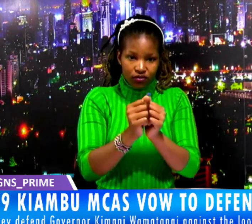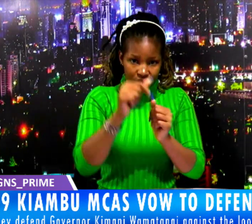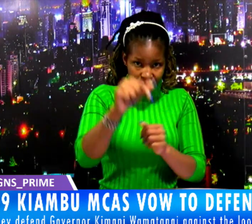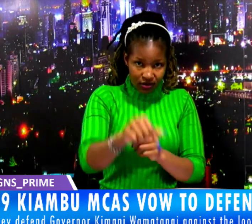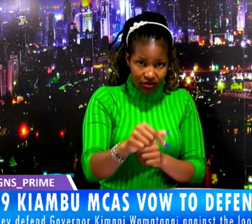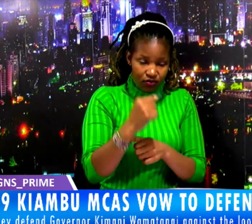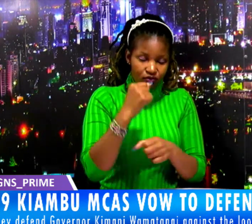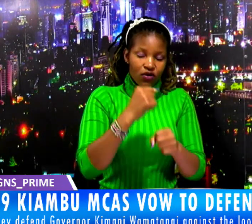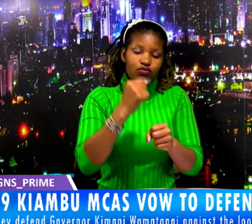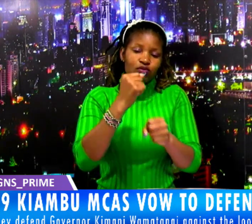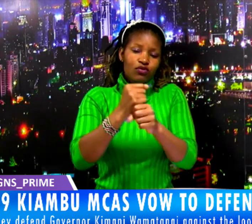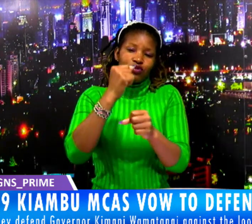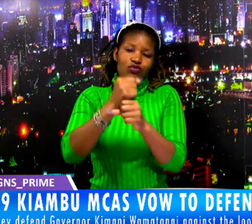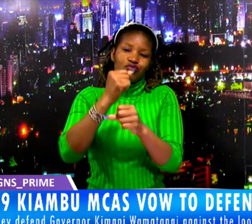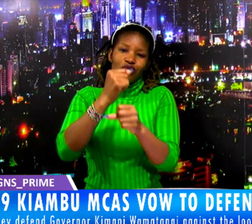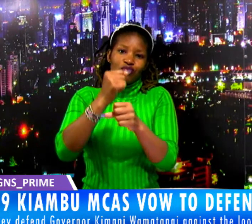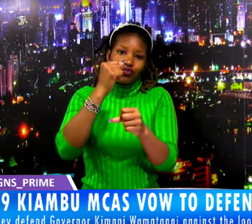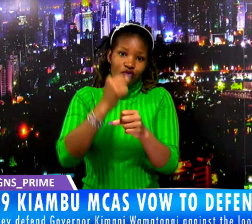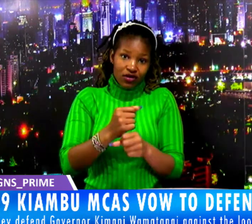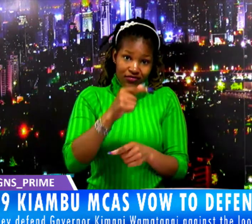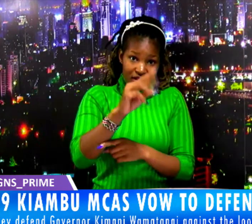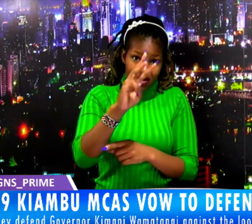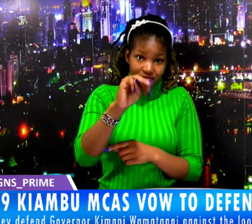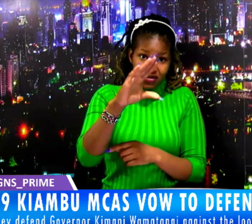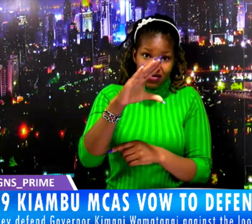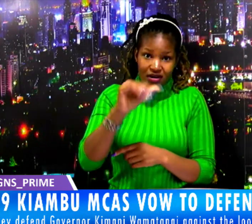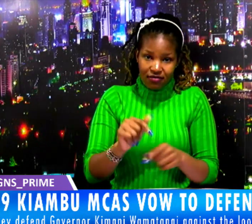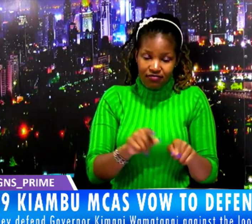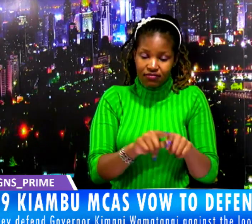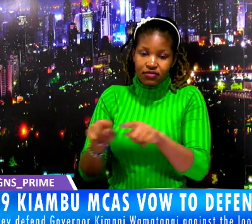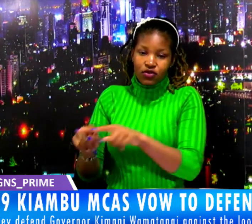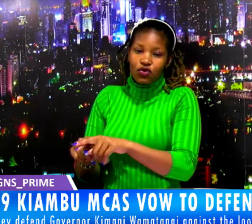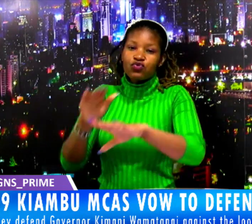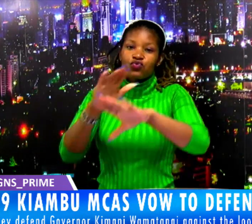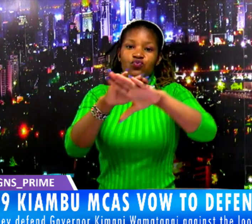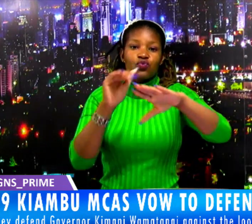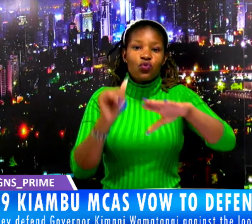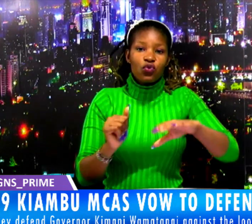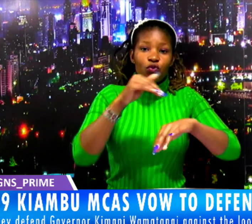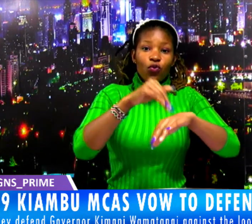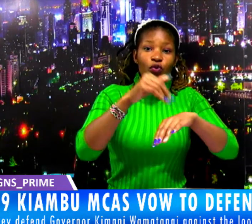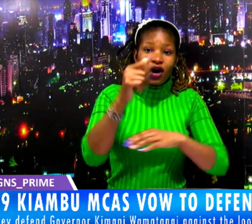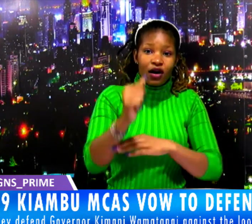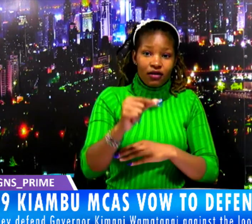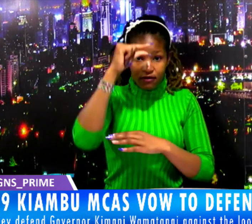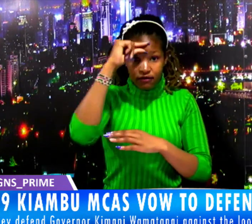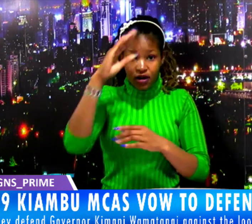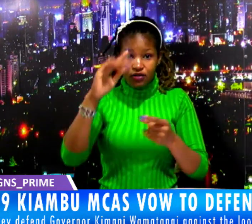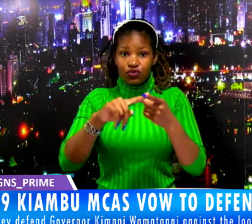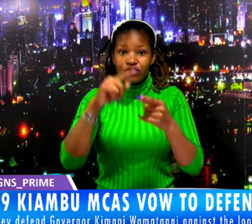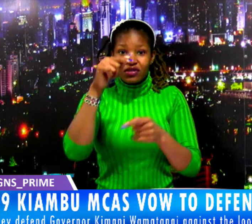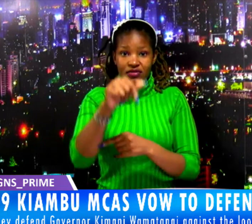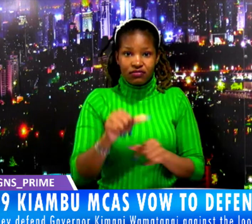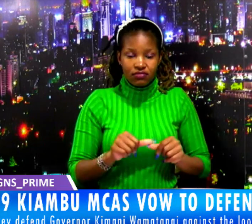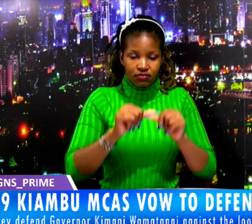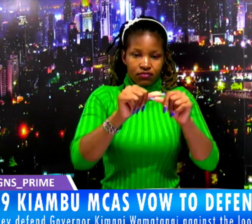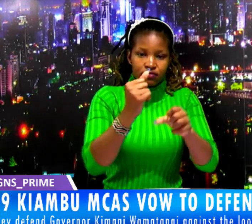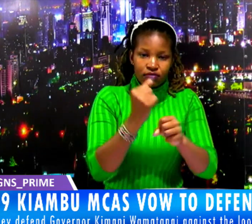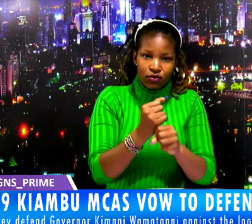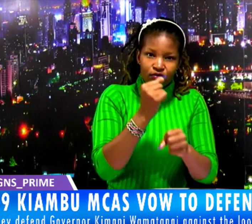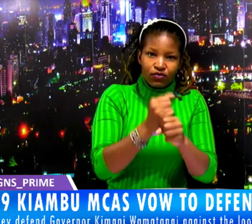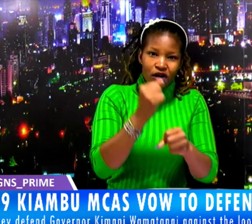he deserved to be given a chance to continue with his work.